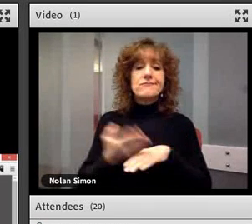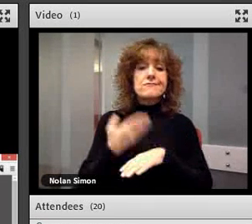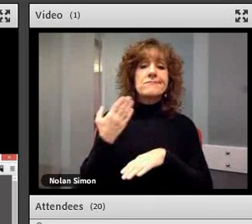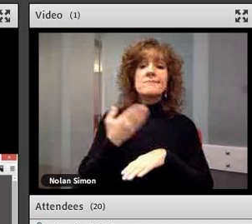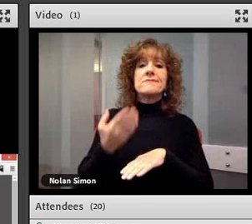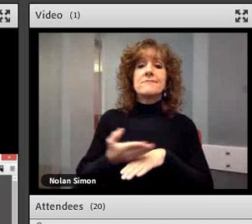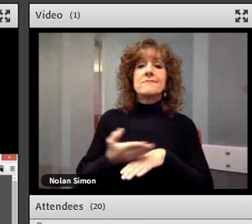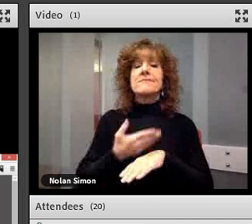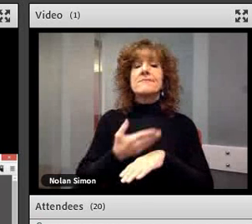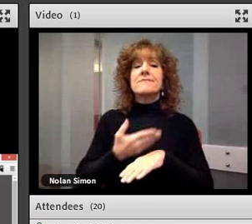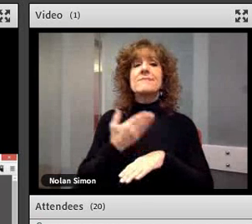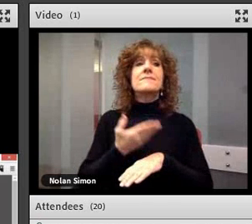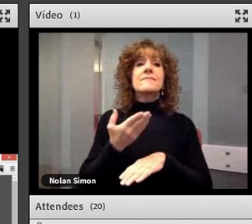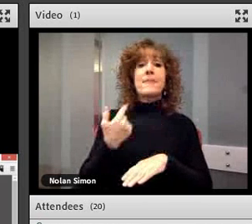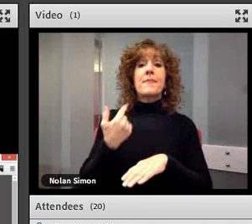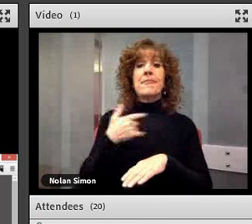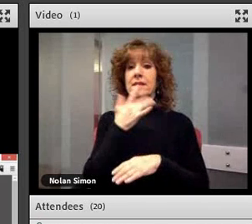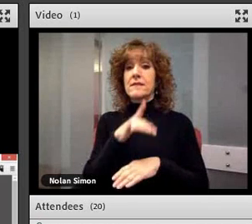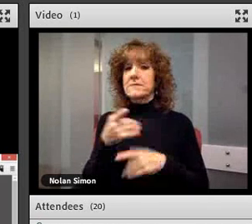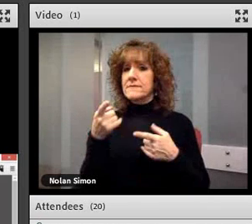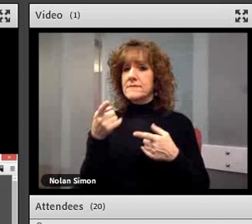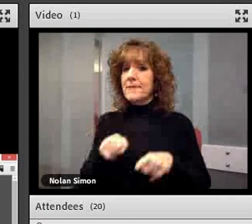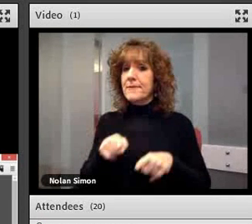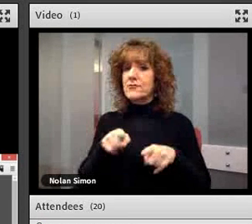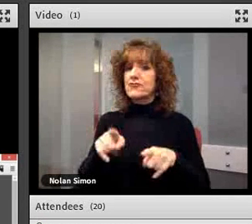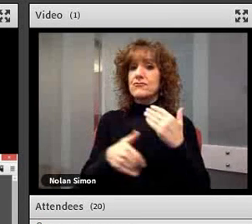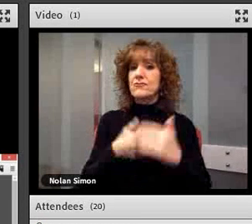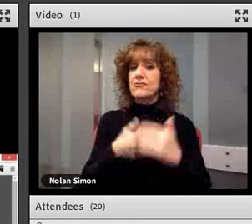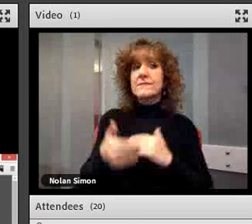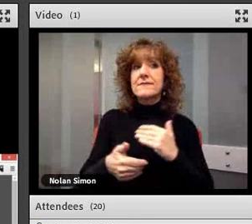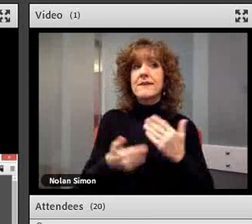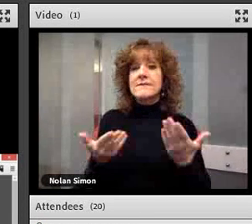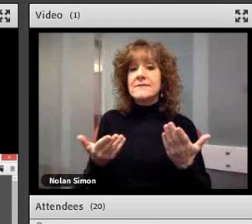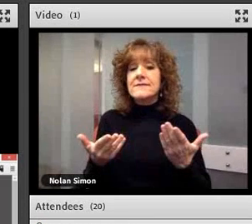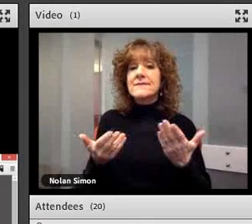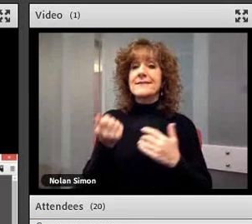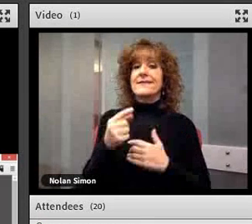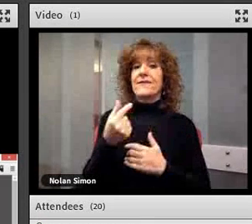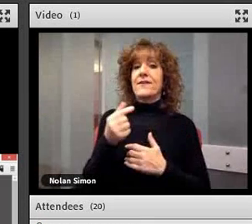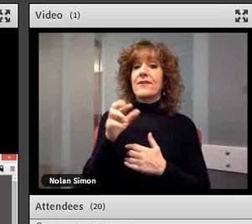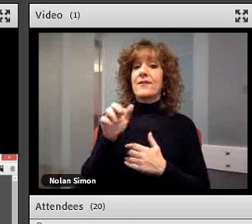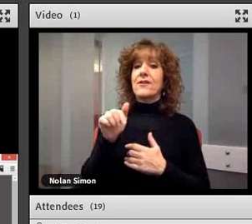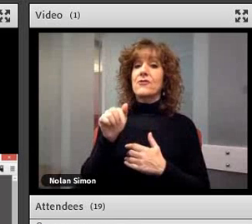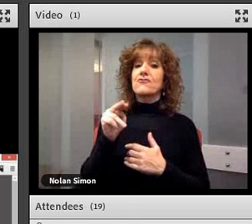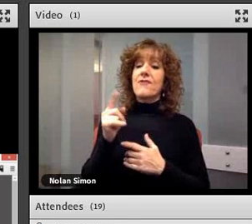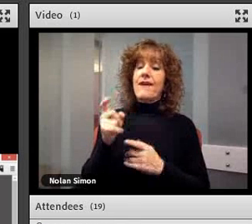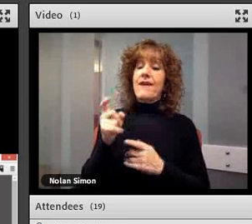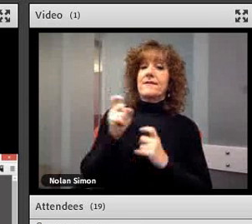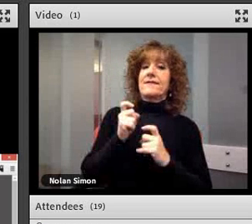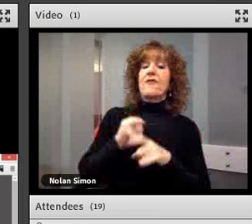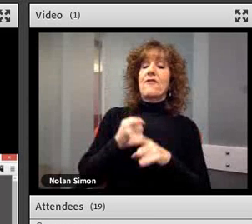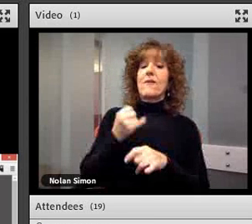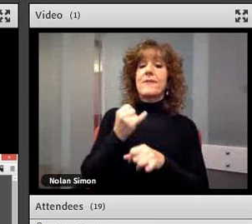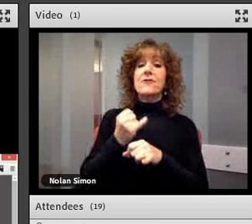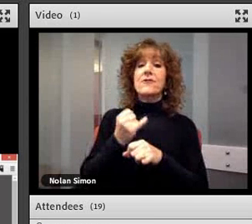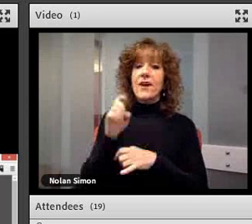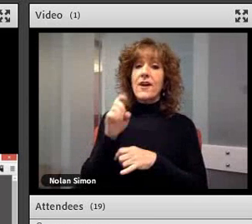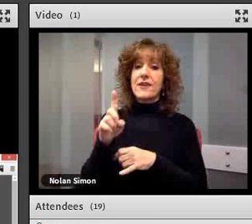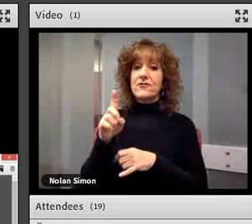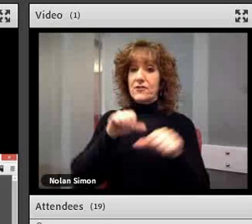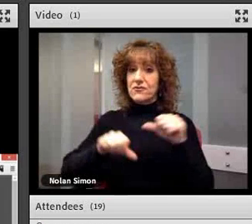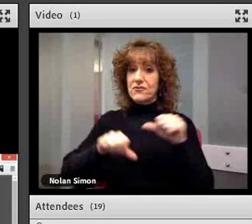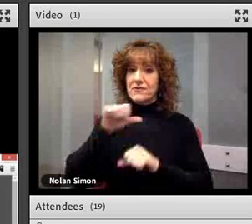We were very fortunate during this process to get several grants from the Institute for Educational Sciences, the